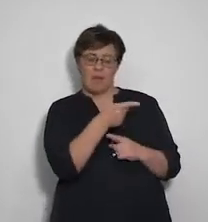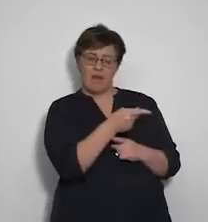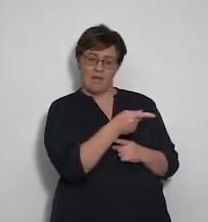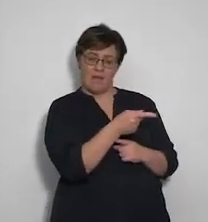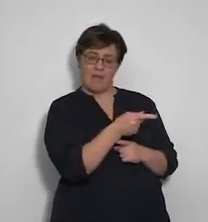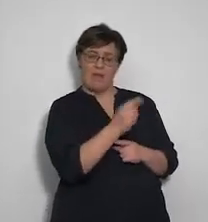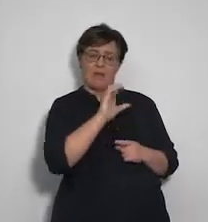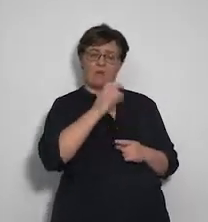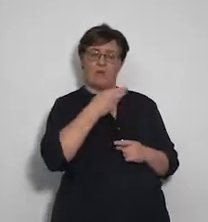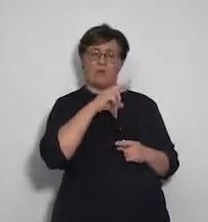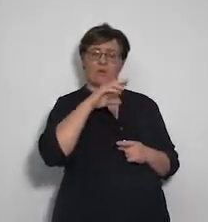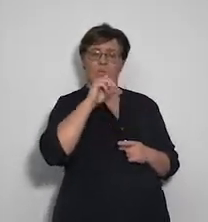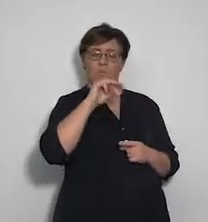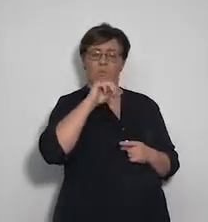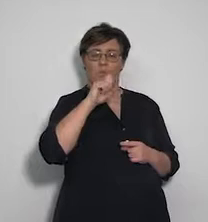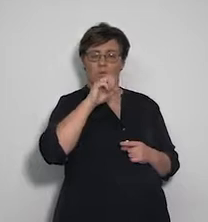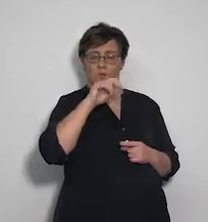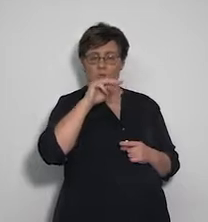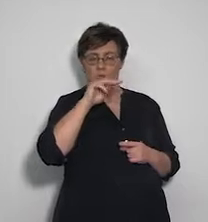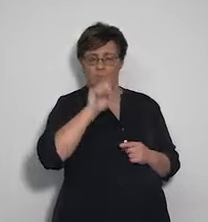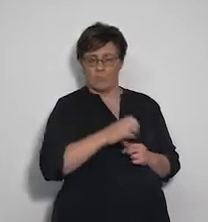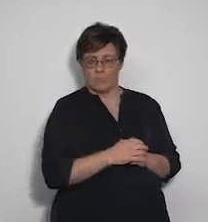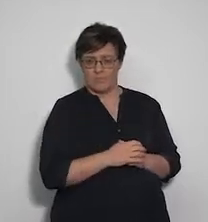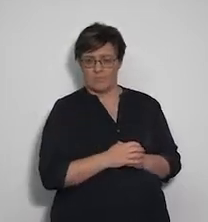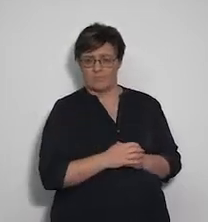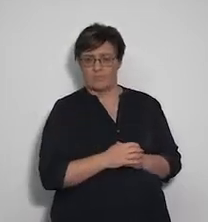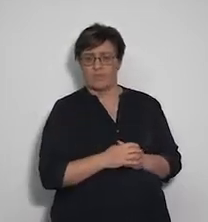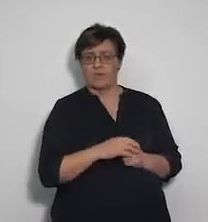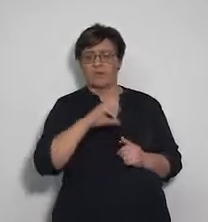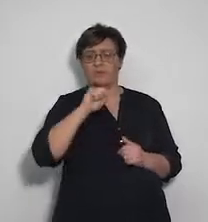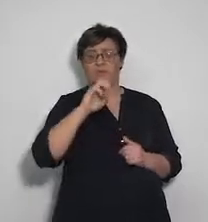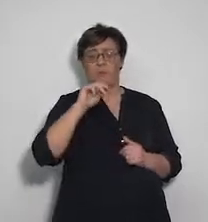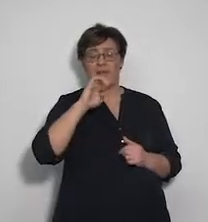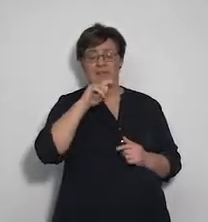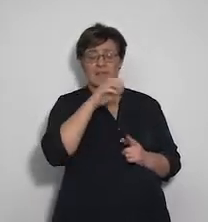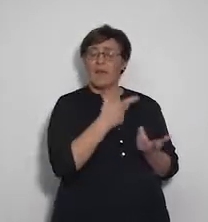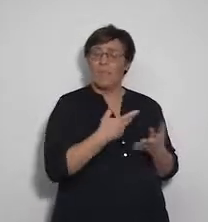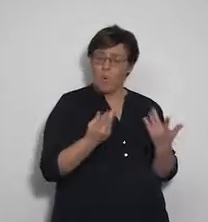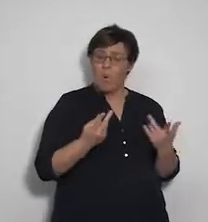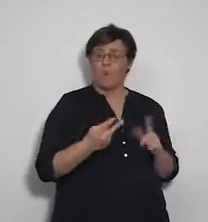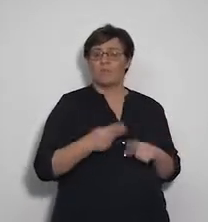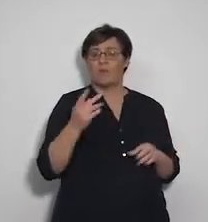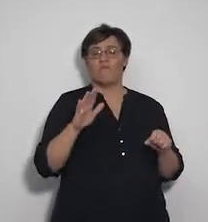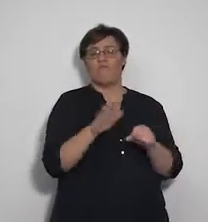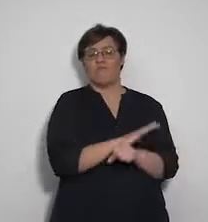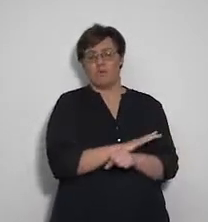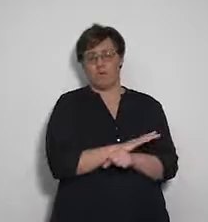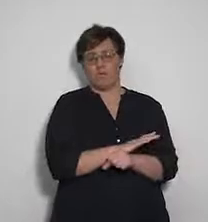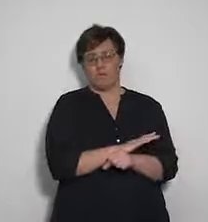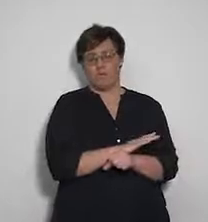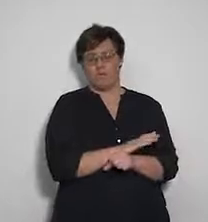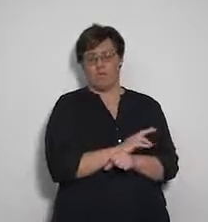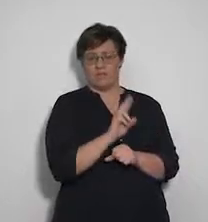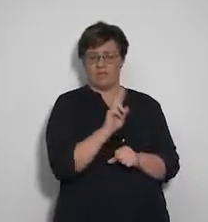number. When we talk of somatic cells, guys, we often refer to cells that are diploid or having a full set of